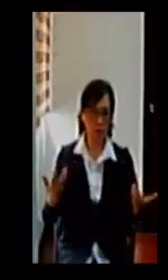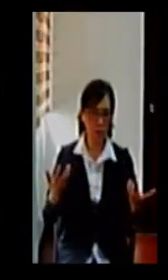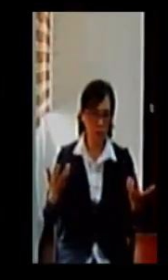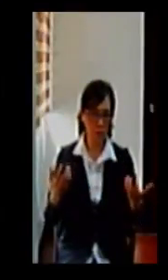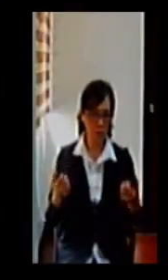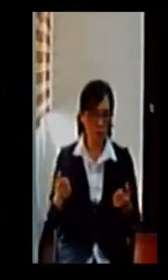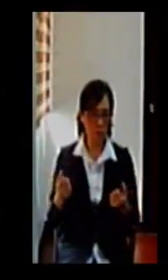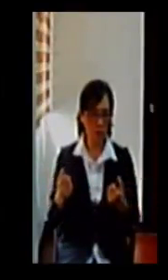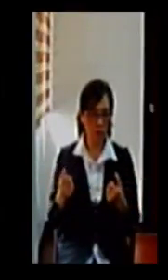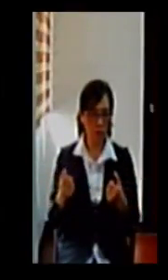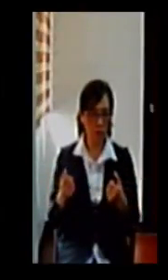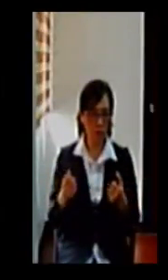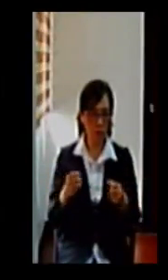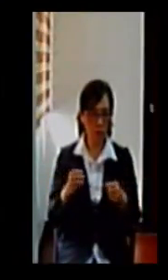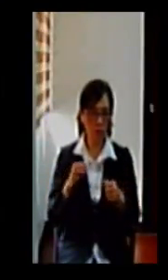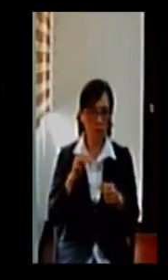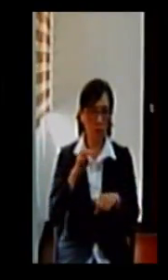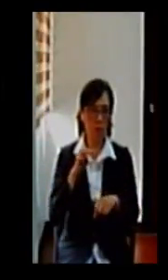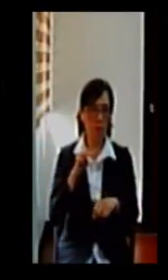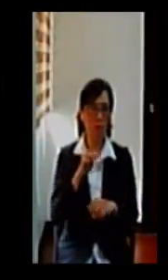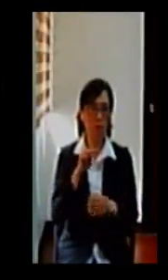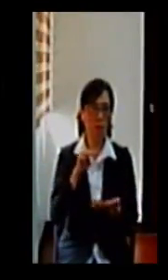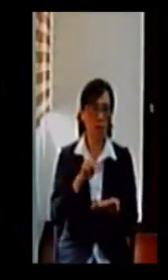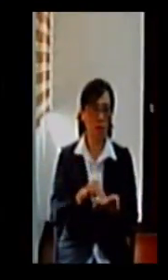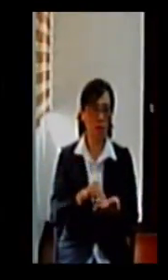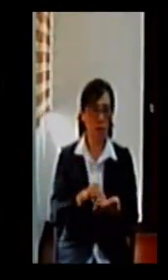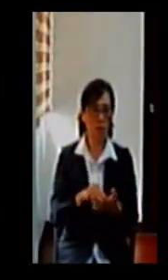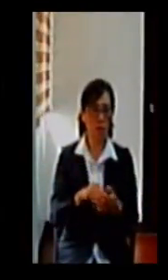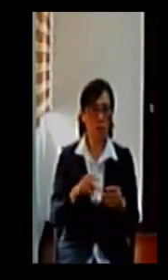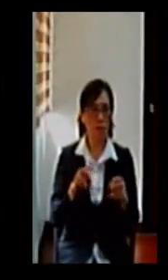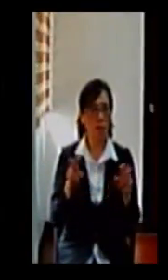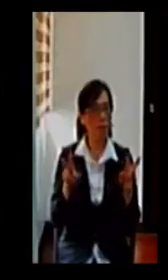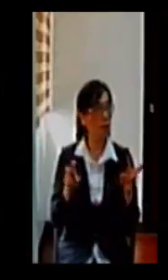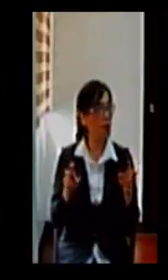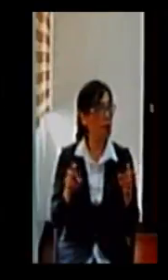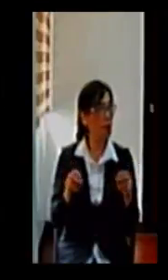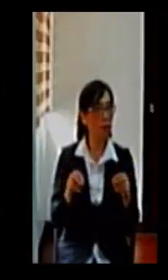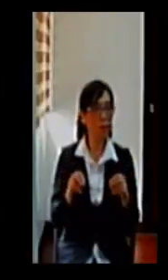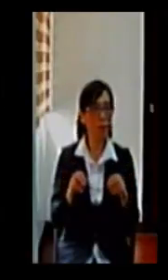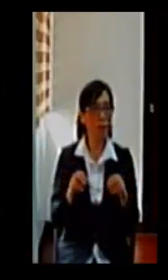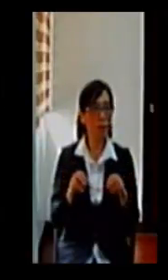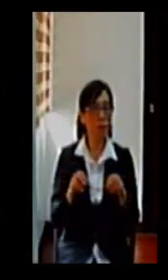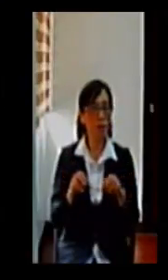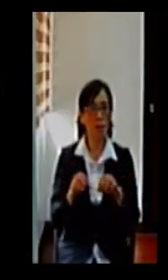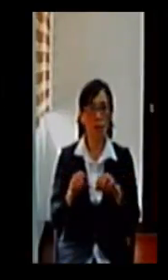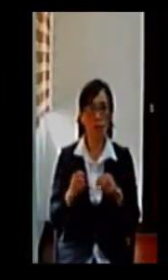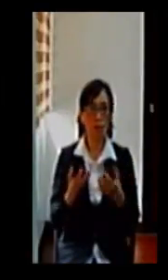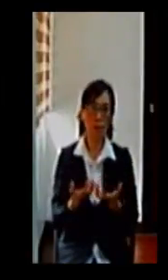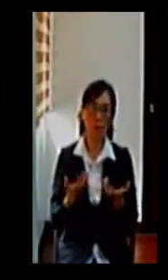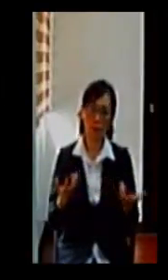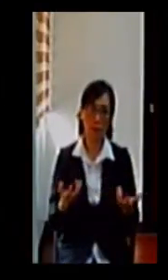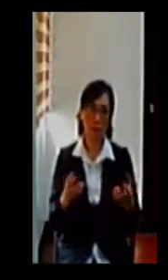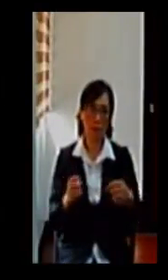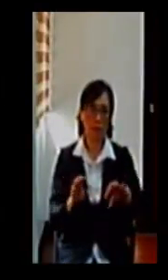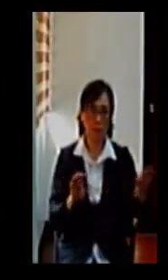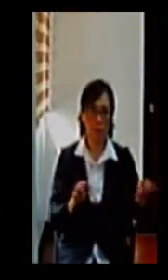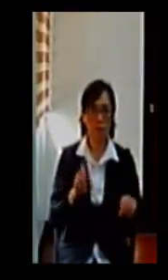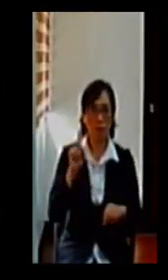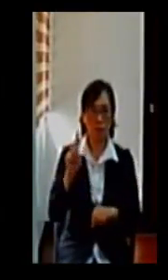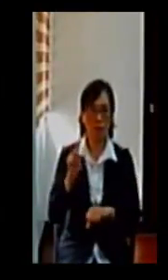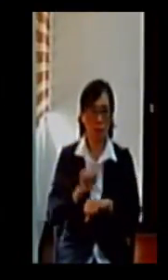I mean, in medical terms, it's a syndrome. You can't isolate one from the other, and one is an effect of the